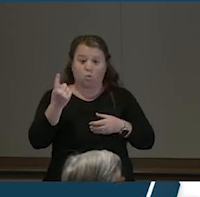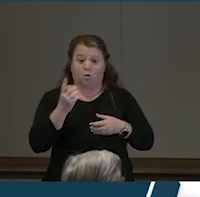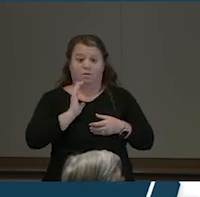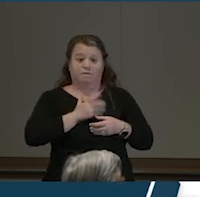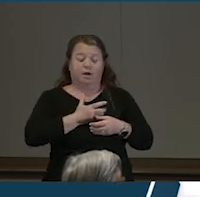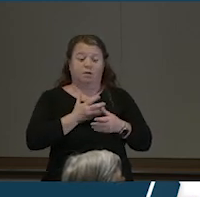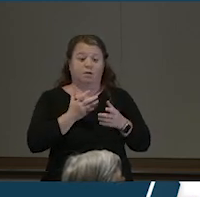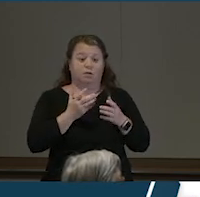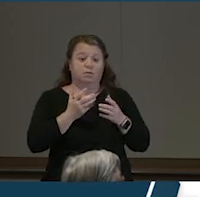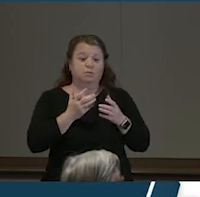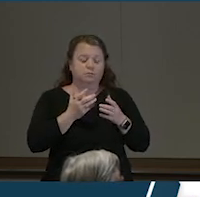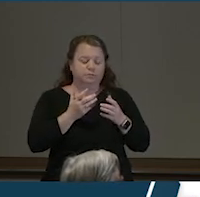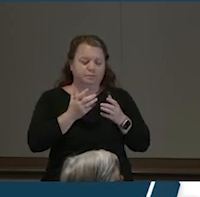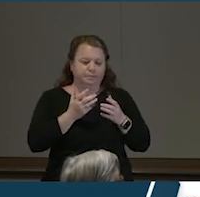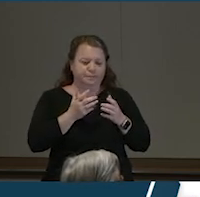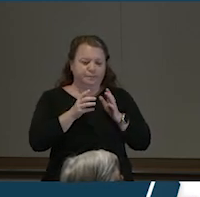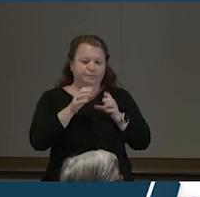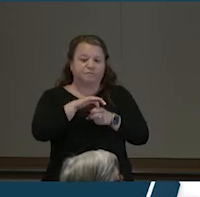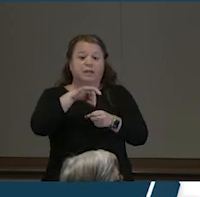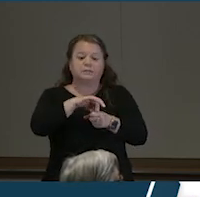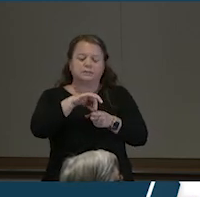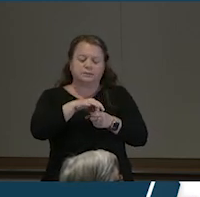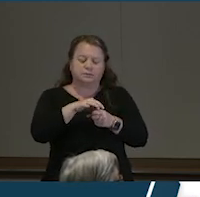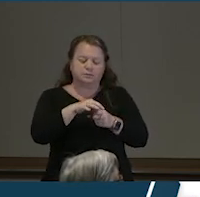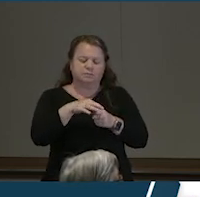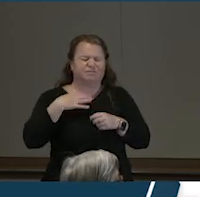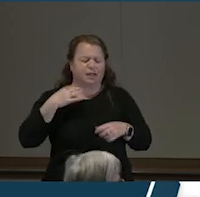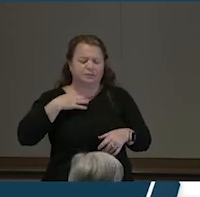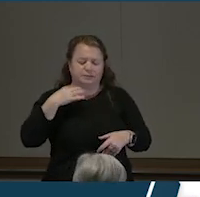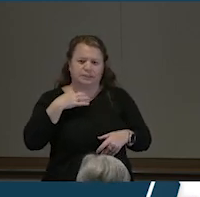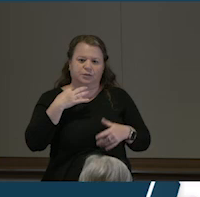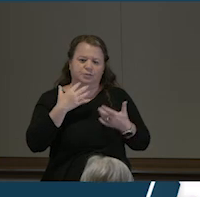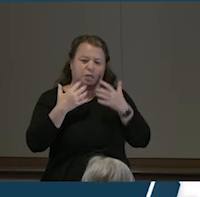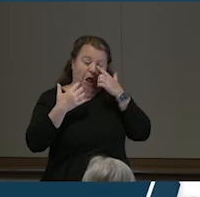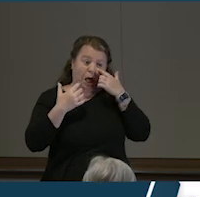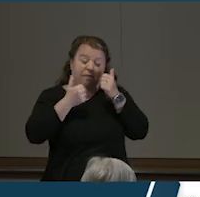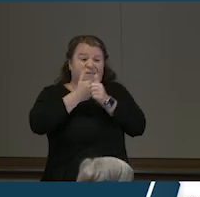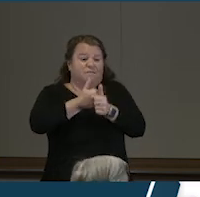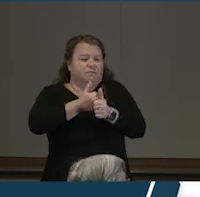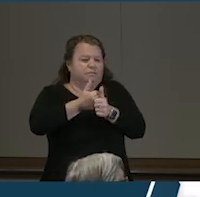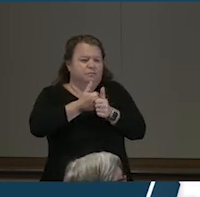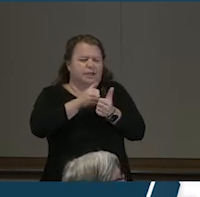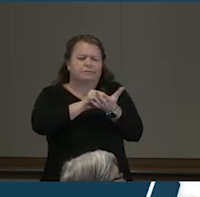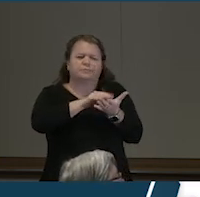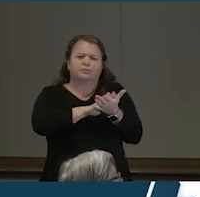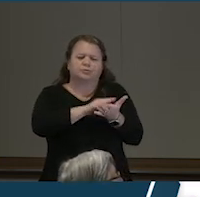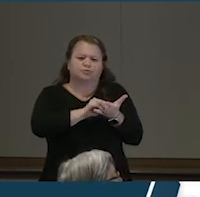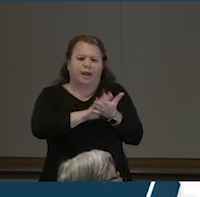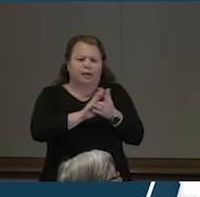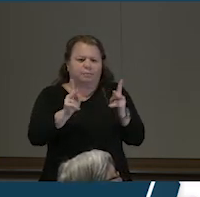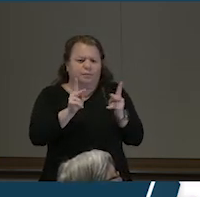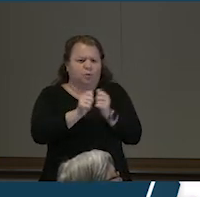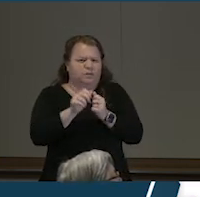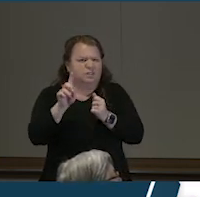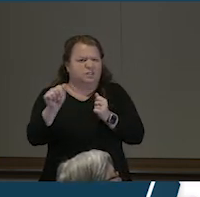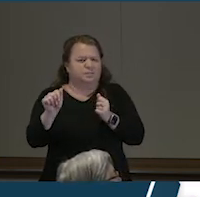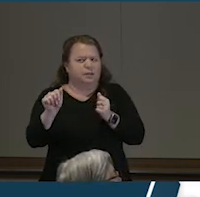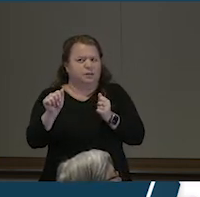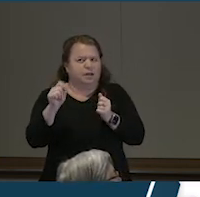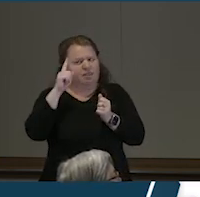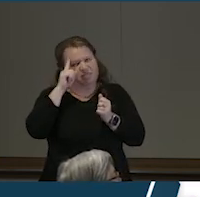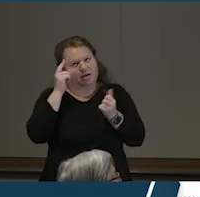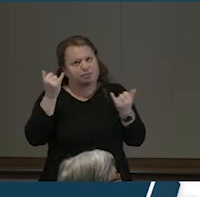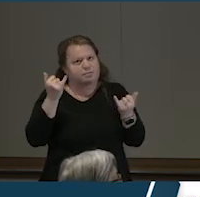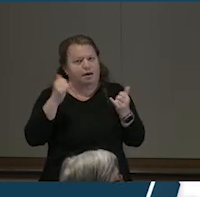that tracks the number of legislators who have a personal connection to disability, and we're up to about 45. That's a lot of